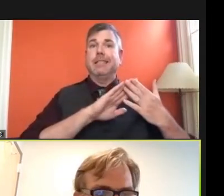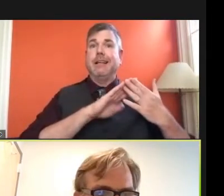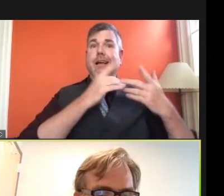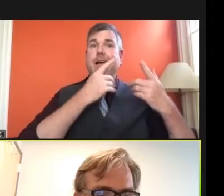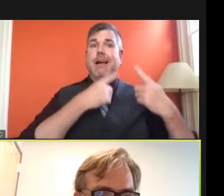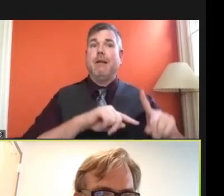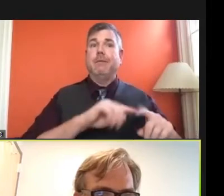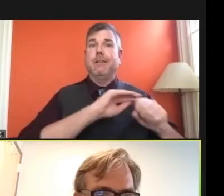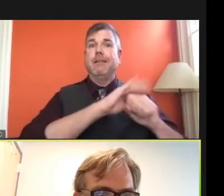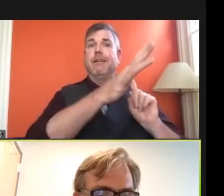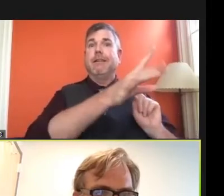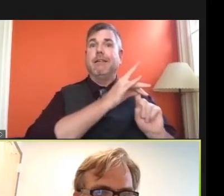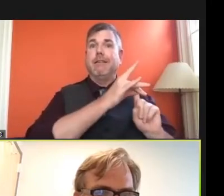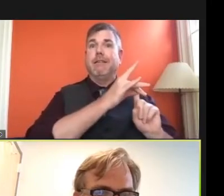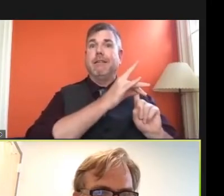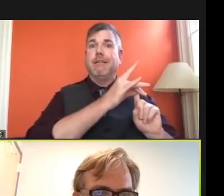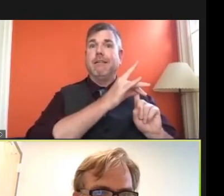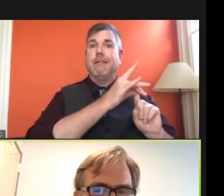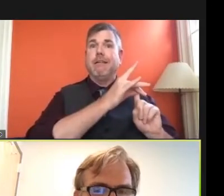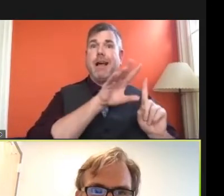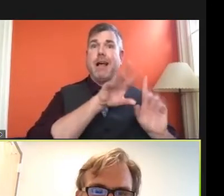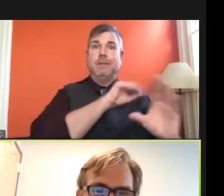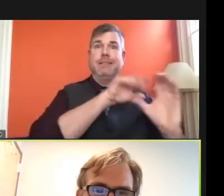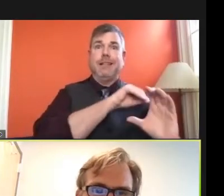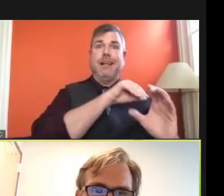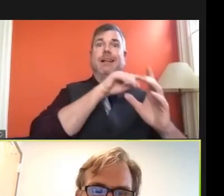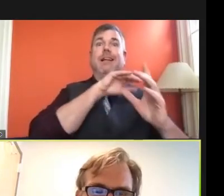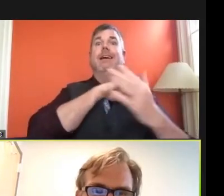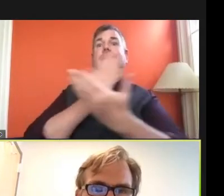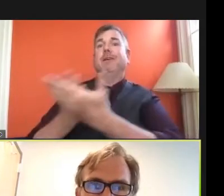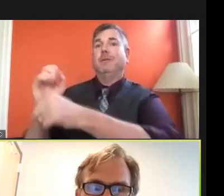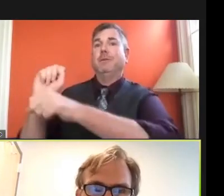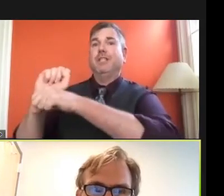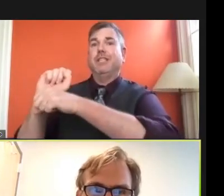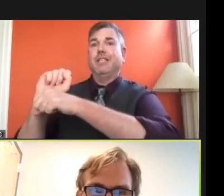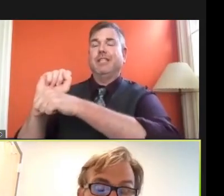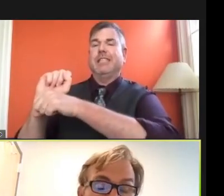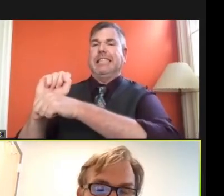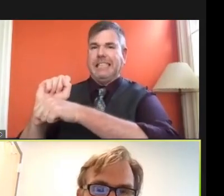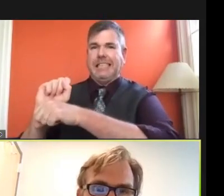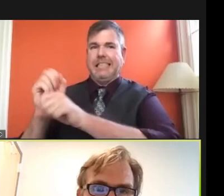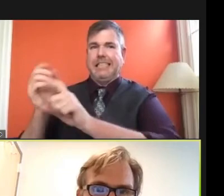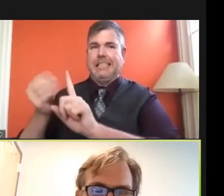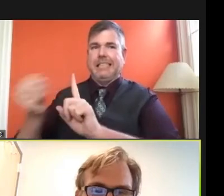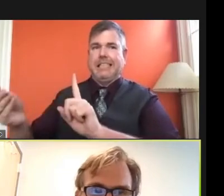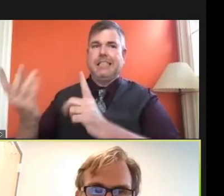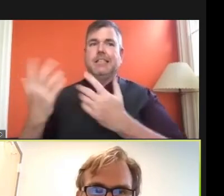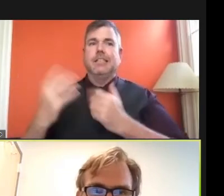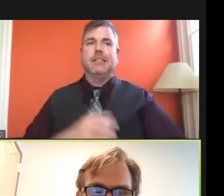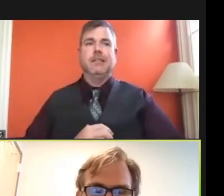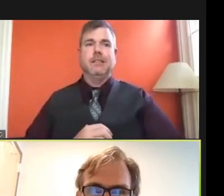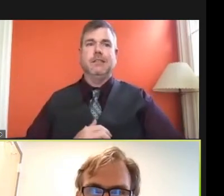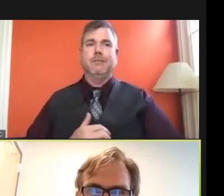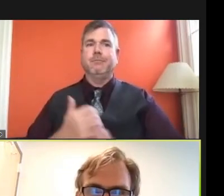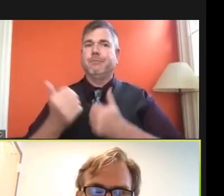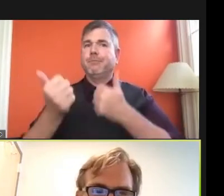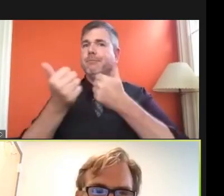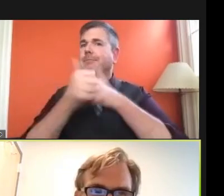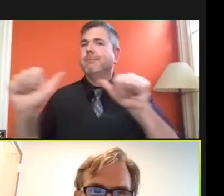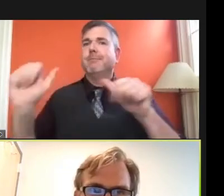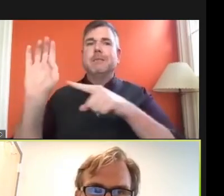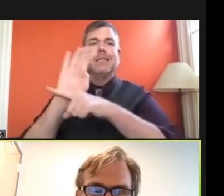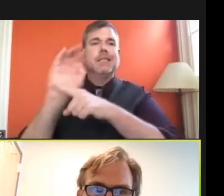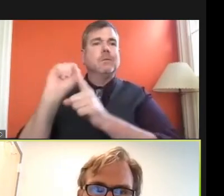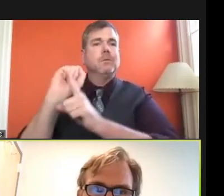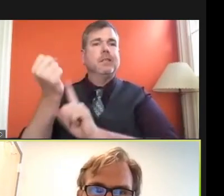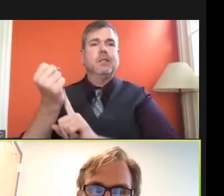lives. The one way to obviously in any business setting, and especially important in those residential care